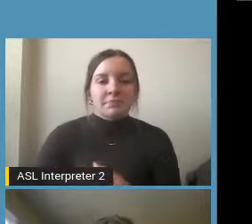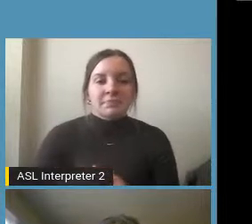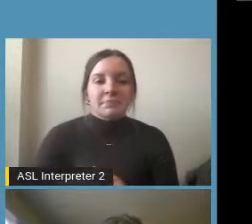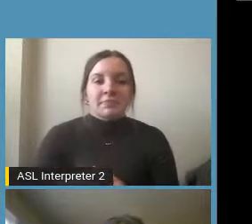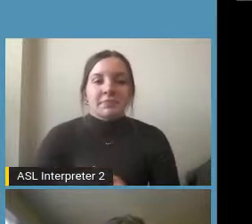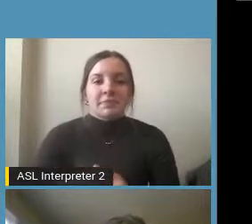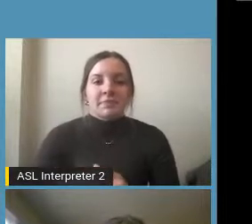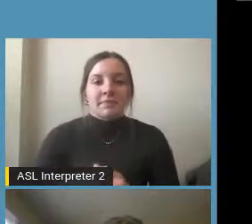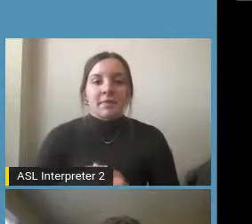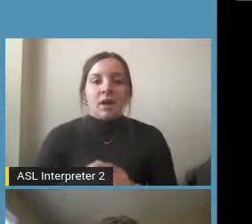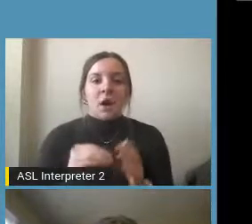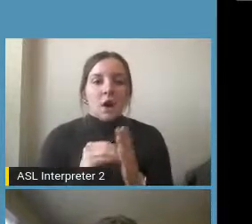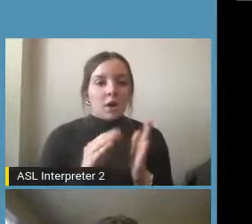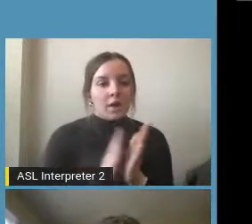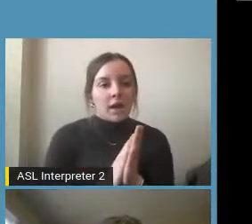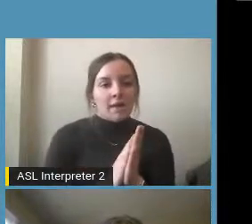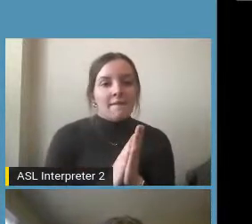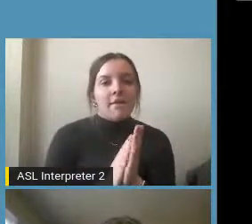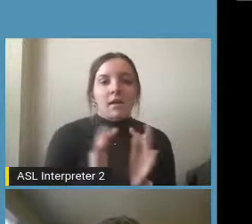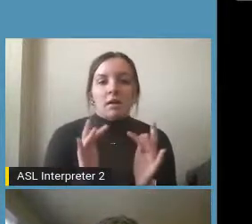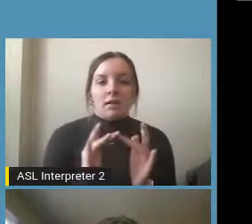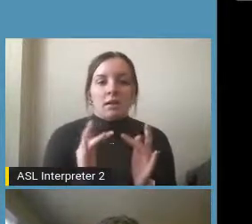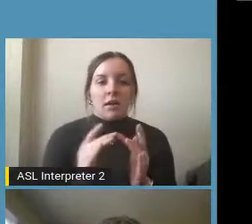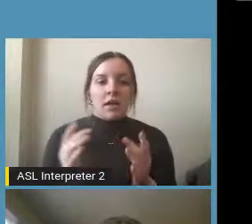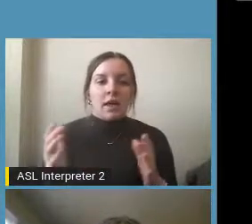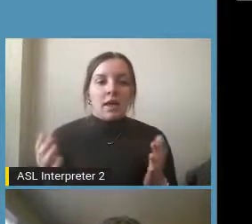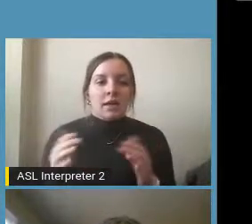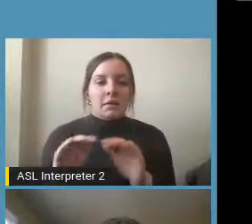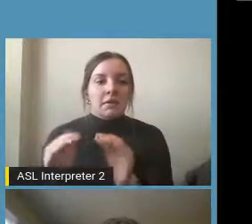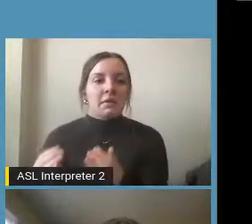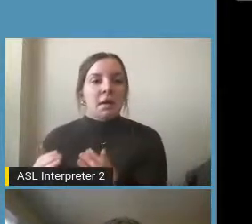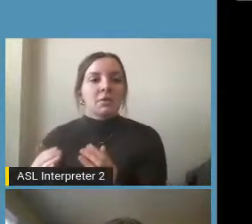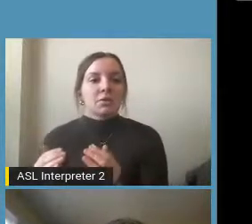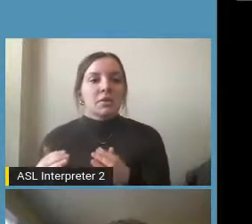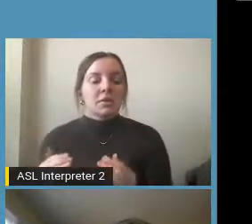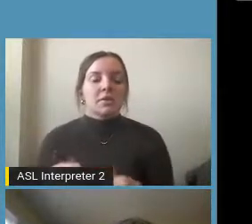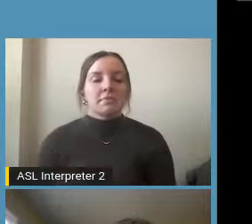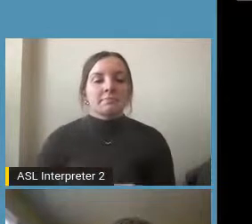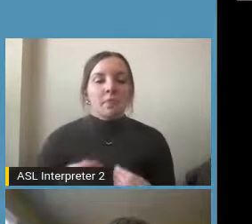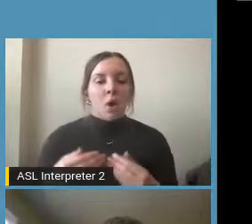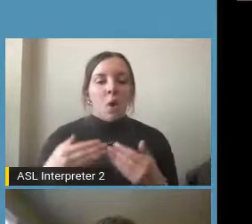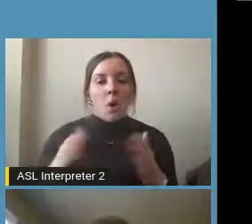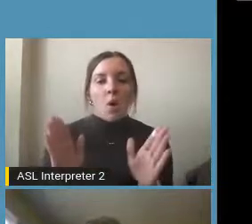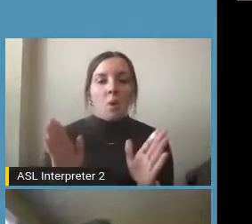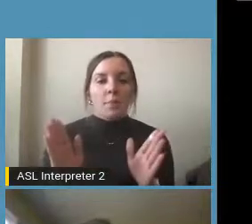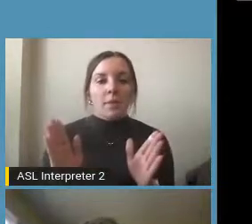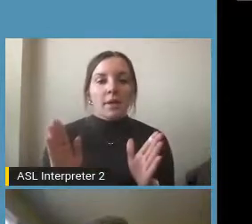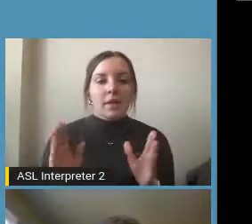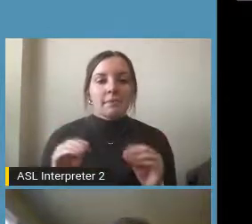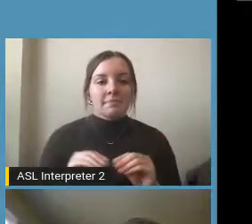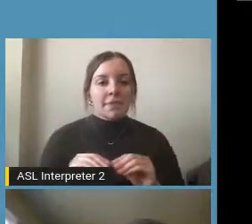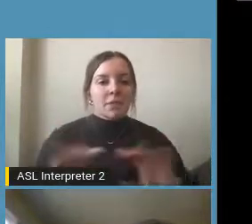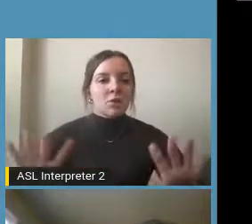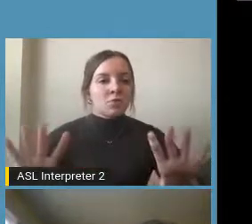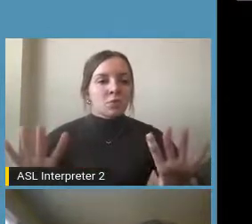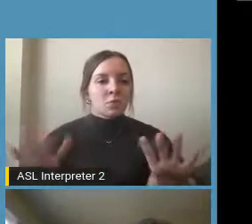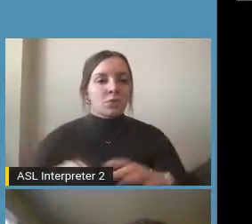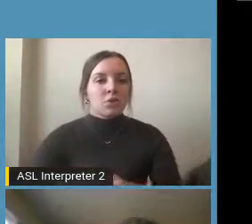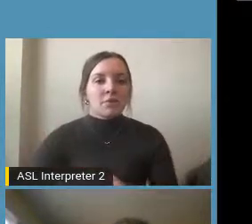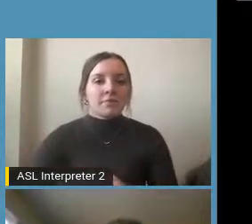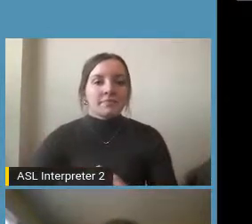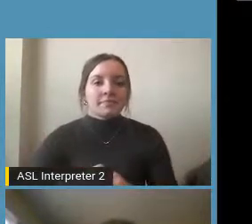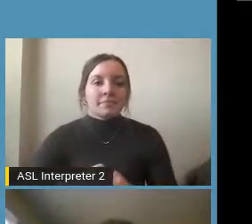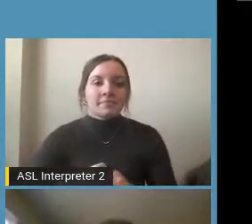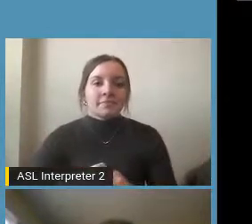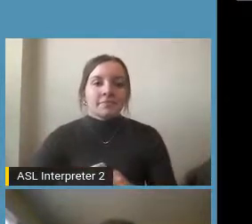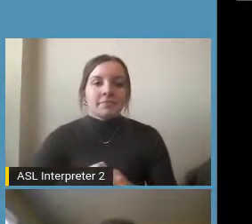which Smithsonian Open Access has started, exhibits, mounts and crates, digital